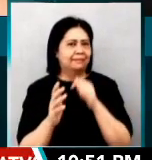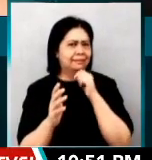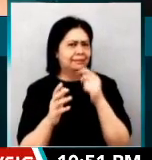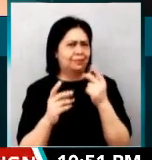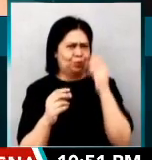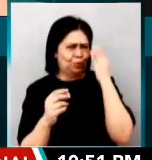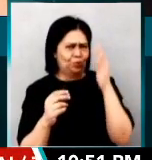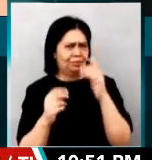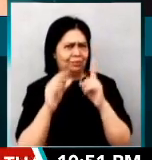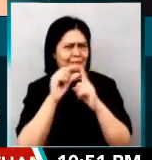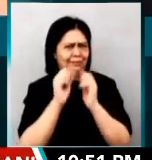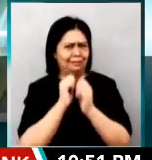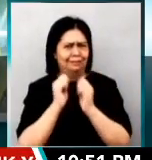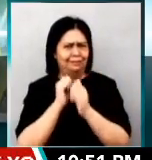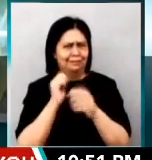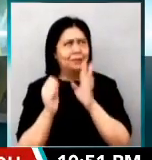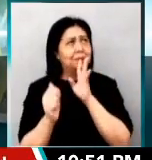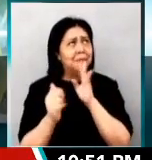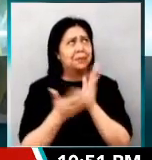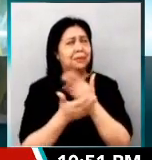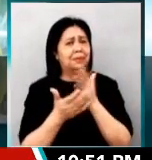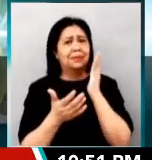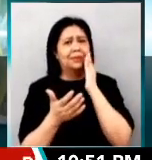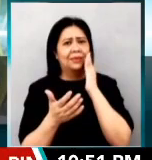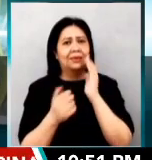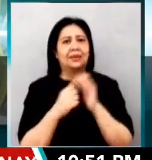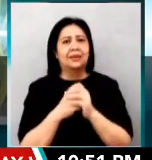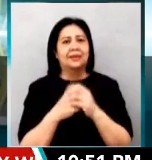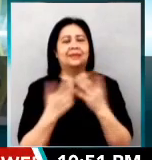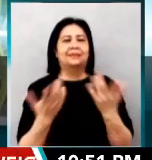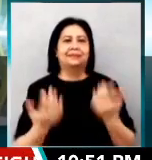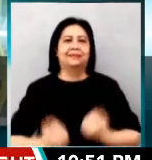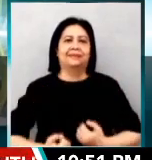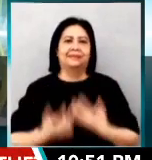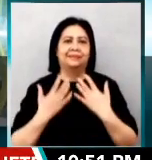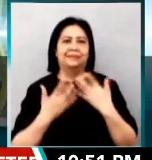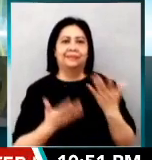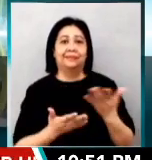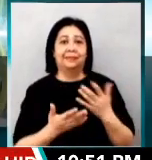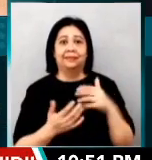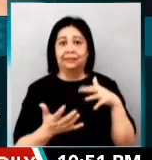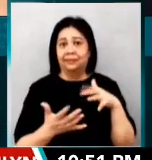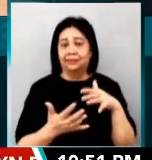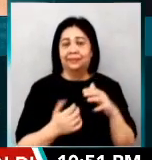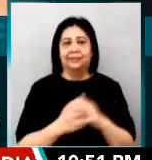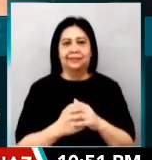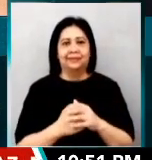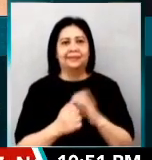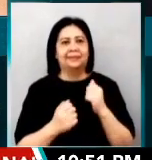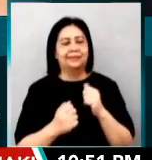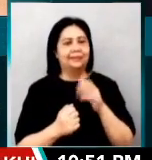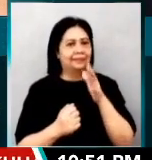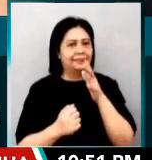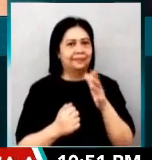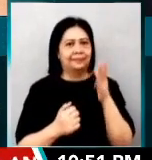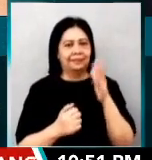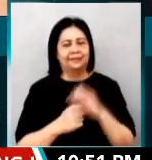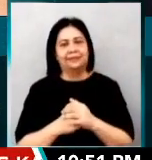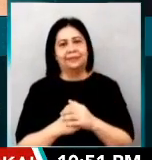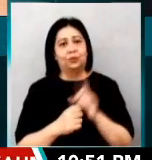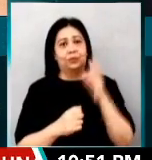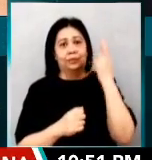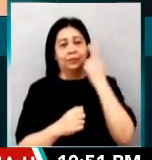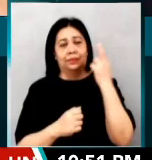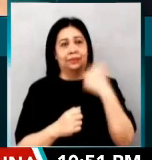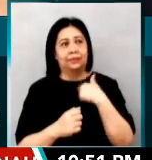meaning of the words that I'm singing. Ang inspirasyon daw niya sa pag-aaral, ang ina. One of the reasons why I was so